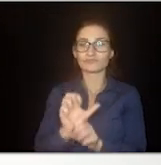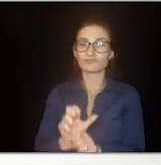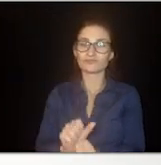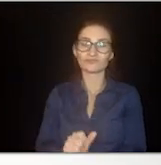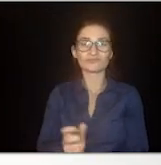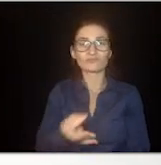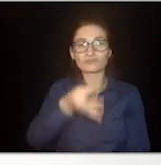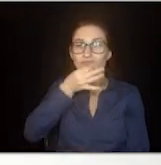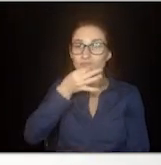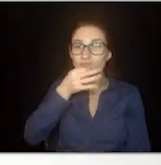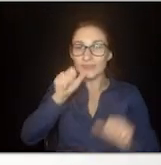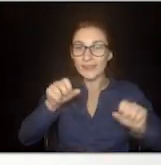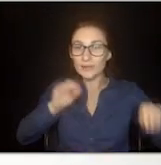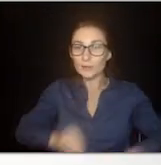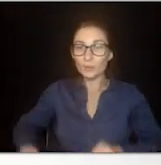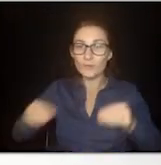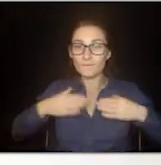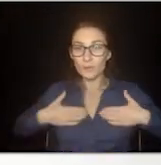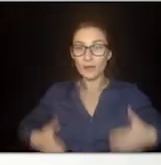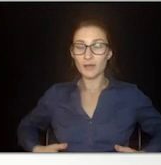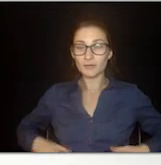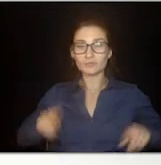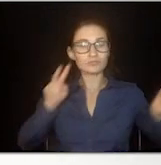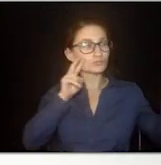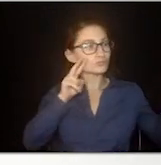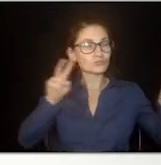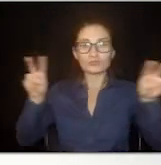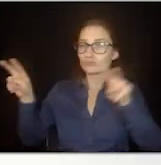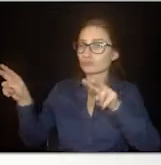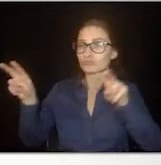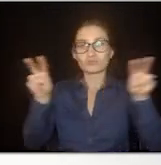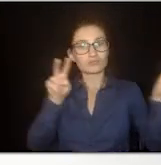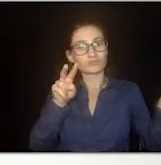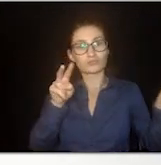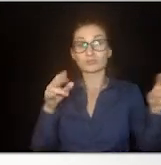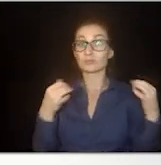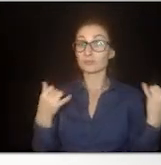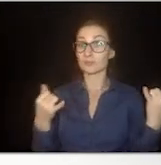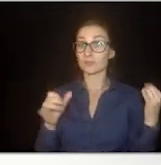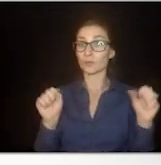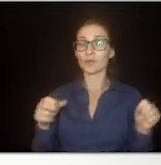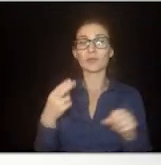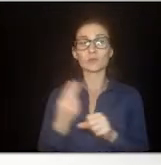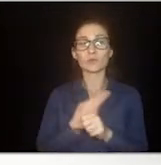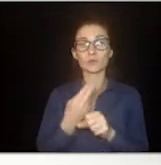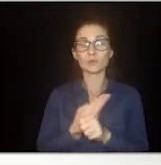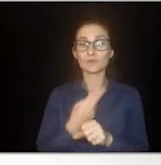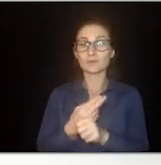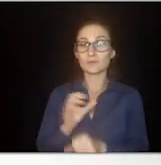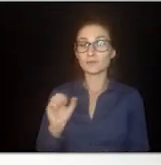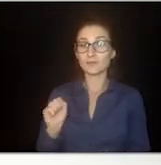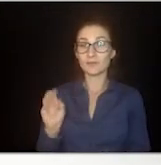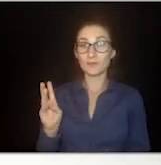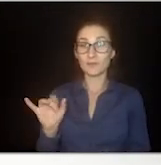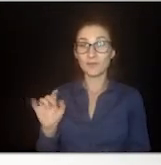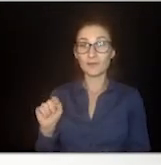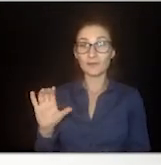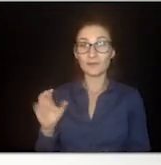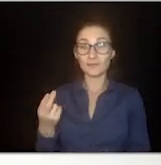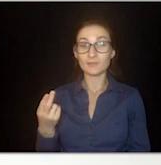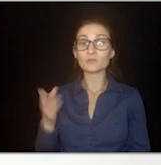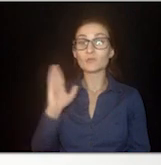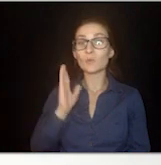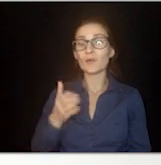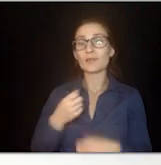body to create a desired effect, listening to bells ring, Arna learns to use a switch as a tool to create a